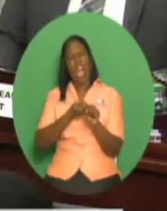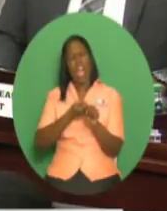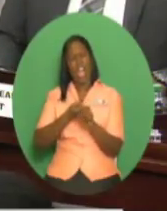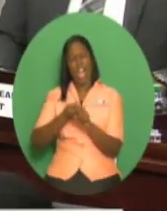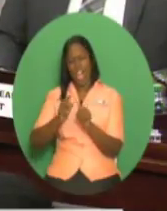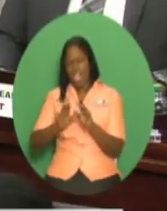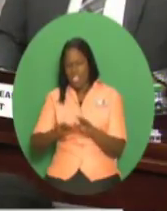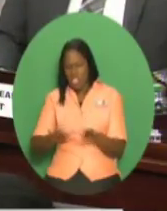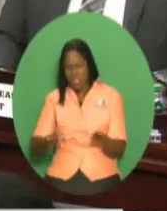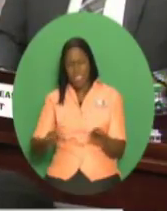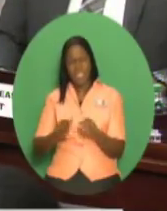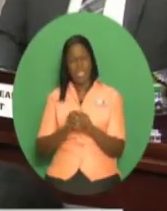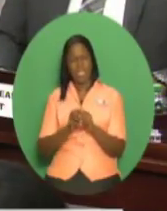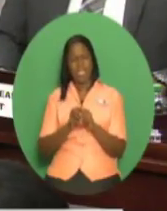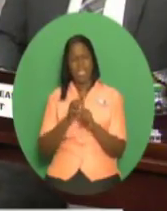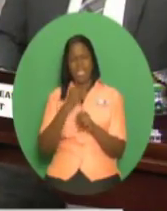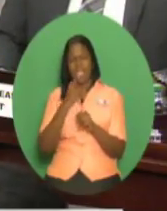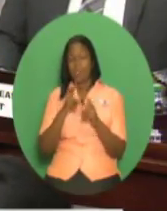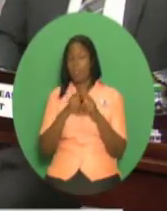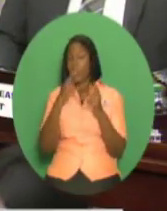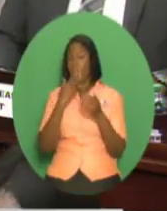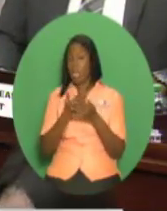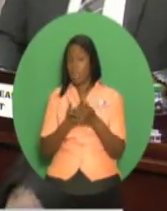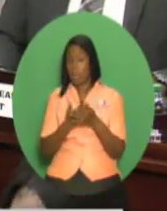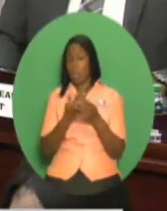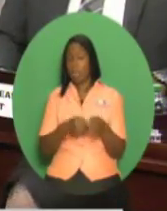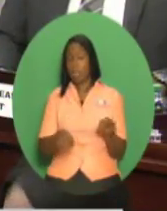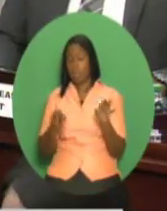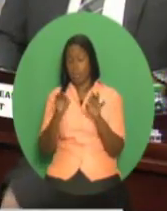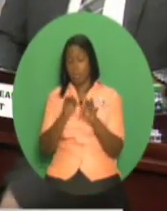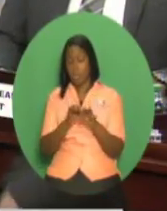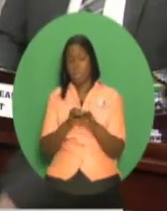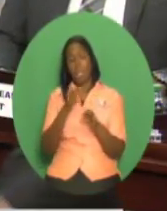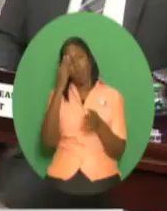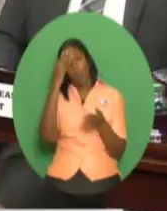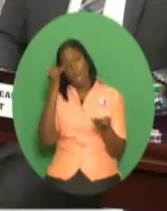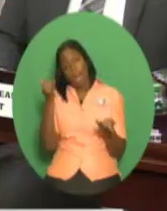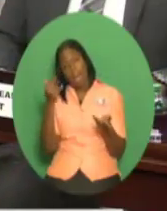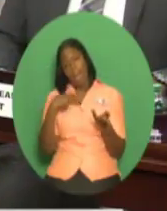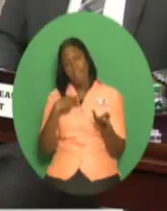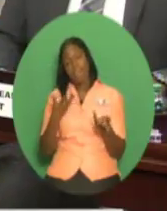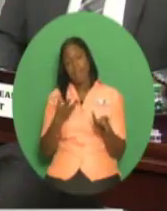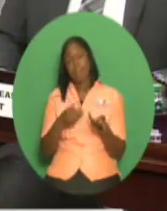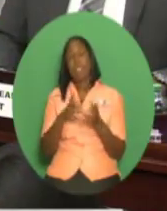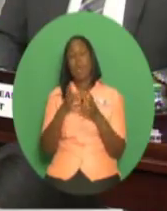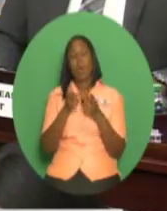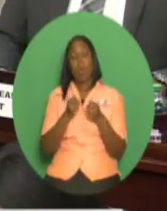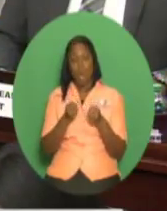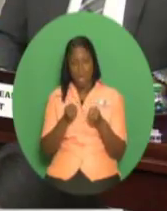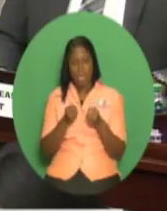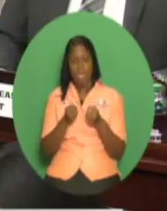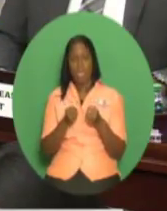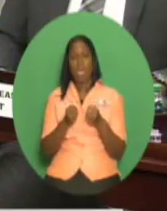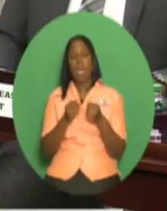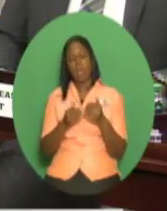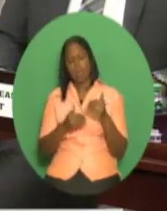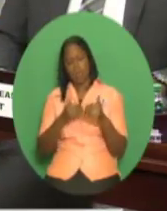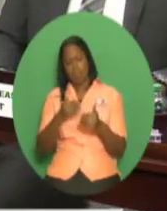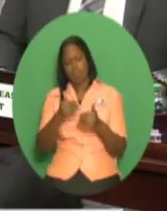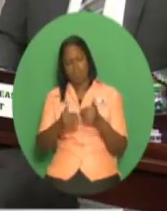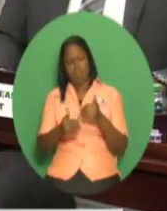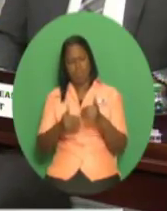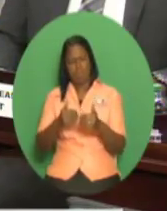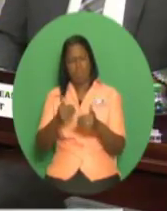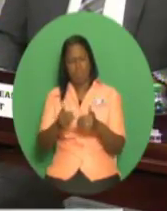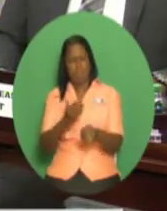This initiative really is to improve and advance numeracy and literacy in our